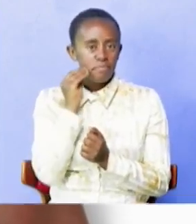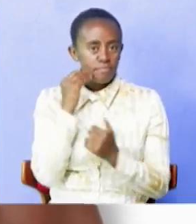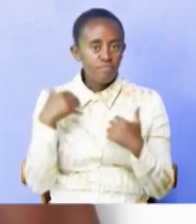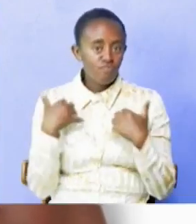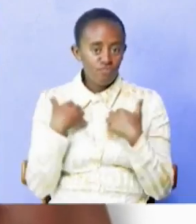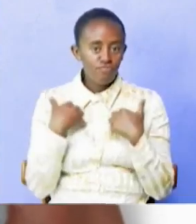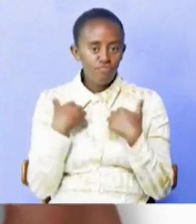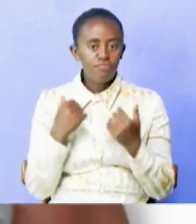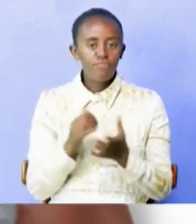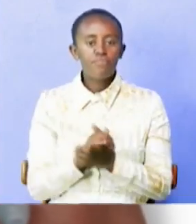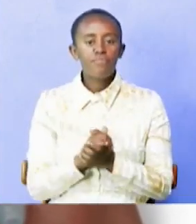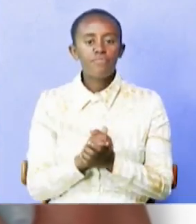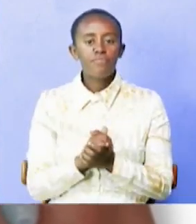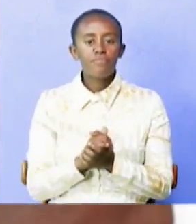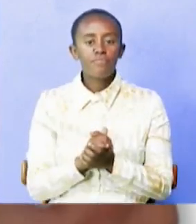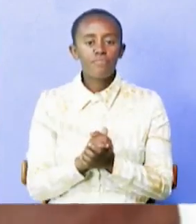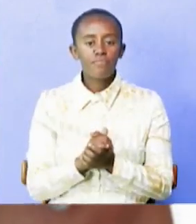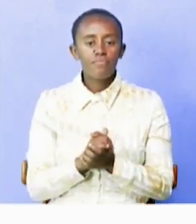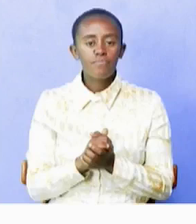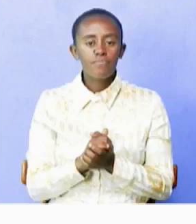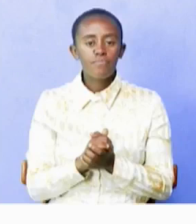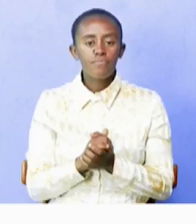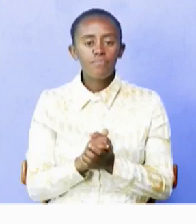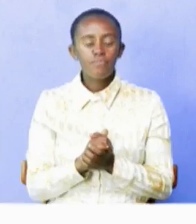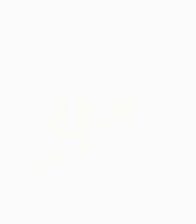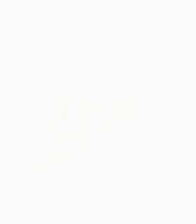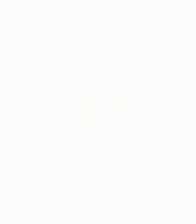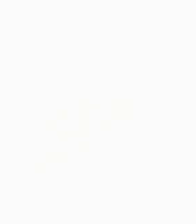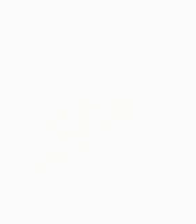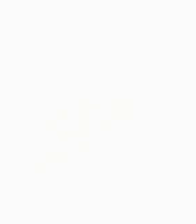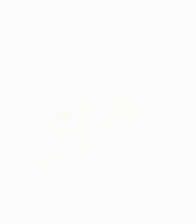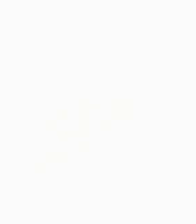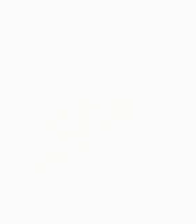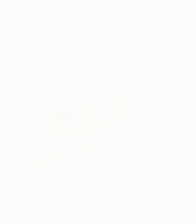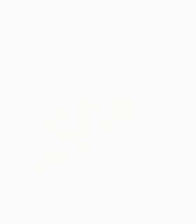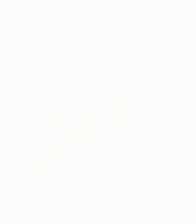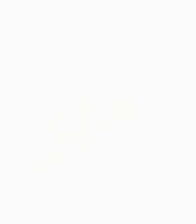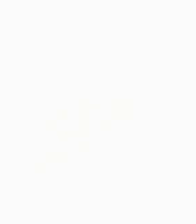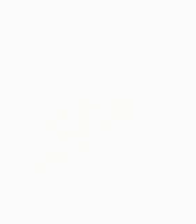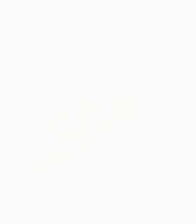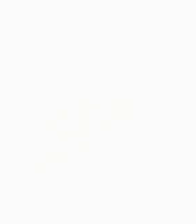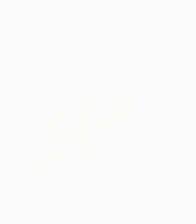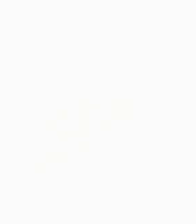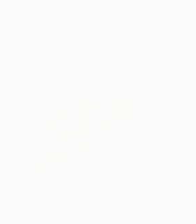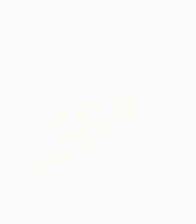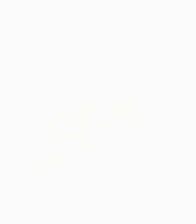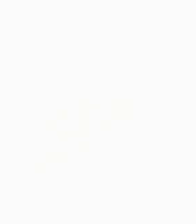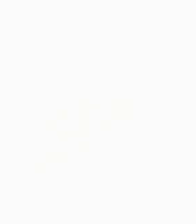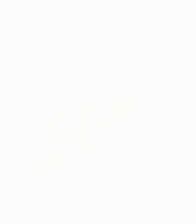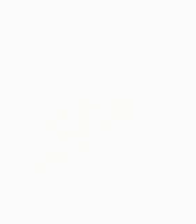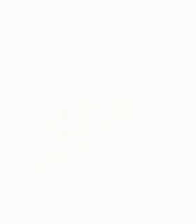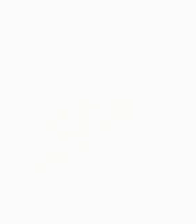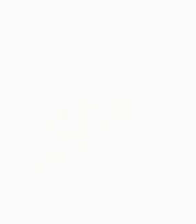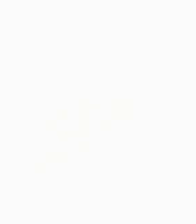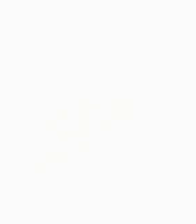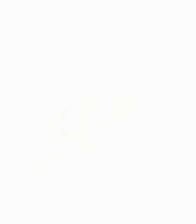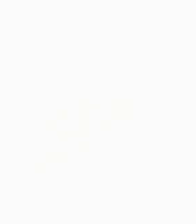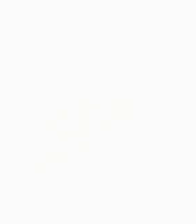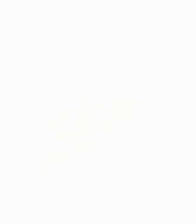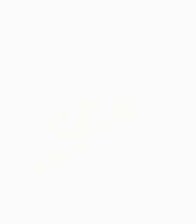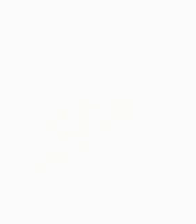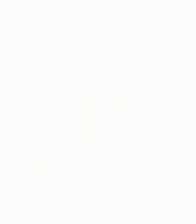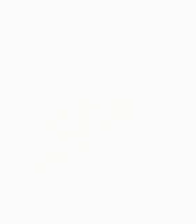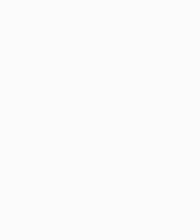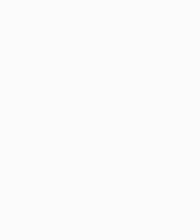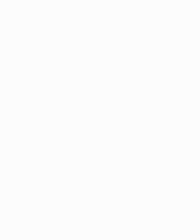comma, blank space, and question mark. So I will give you 2 minutes to finish this and then we'll do it